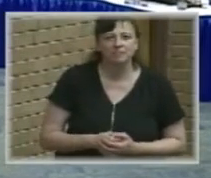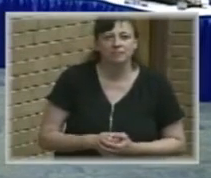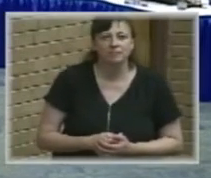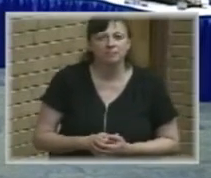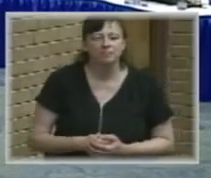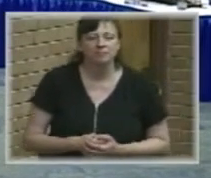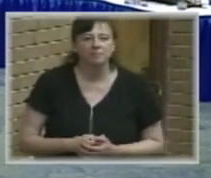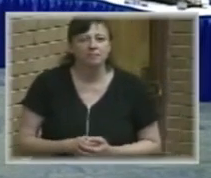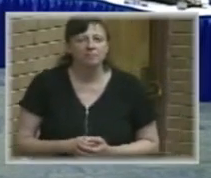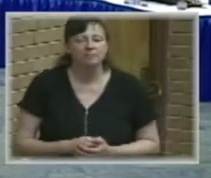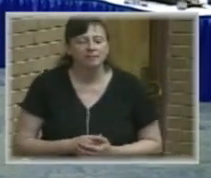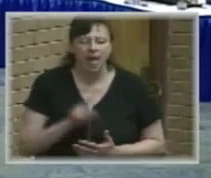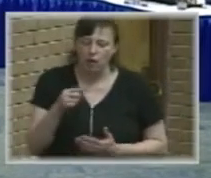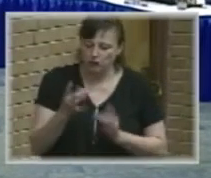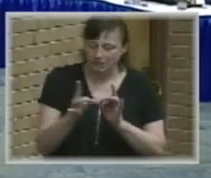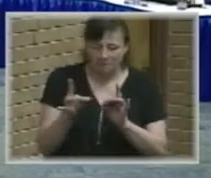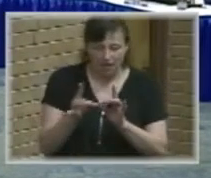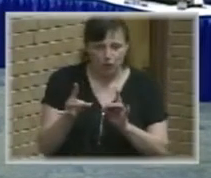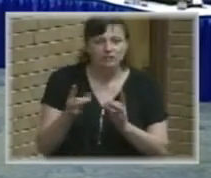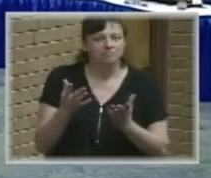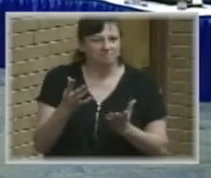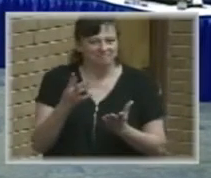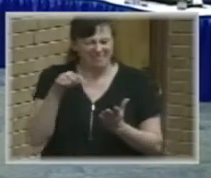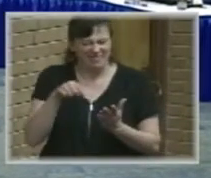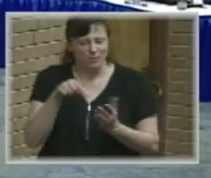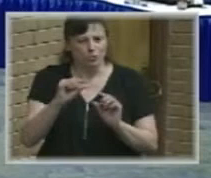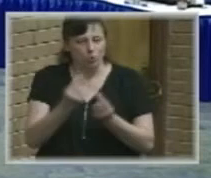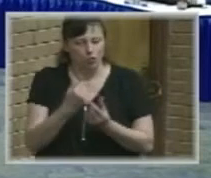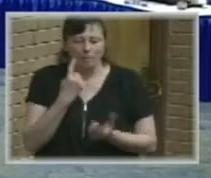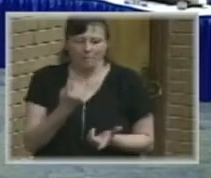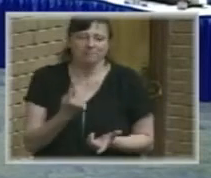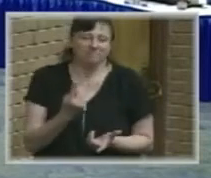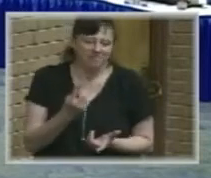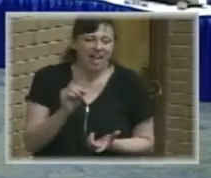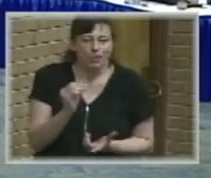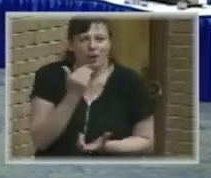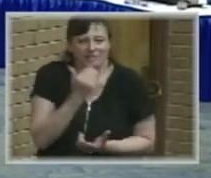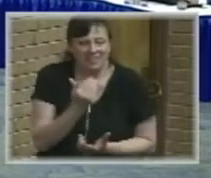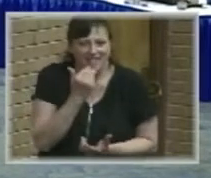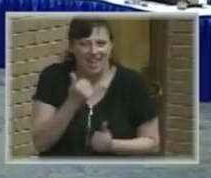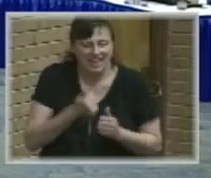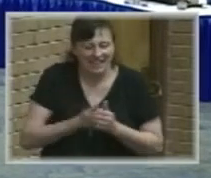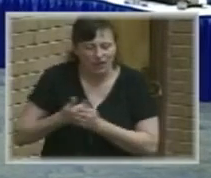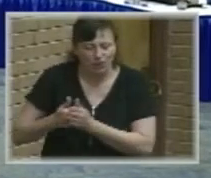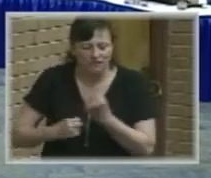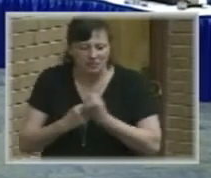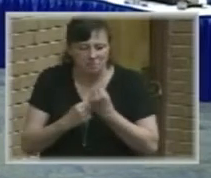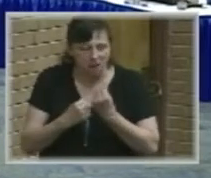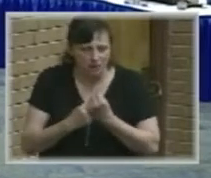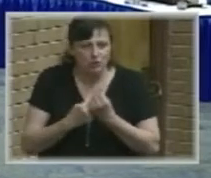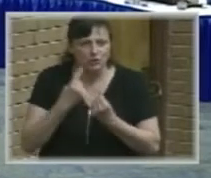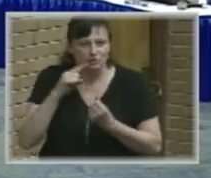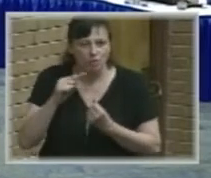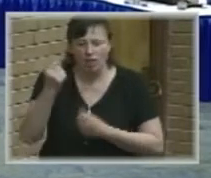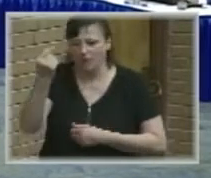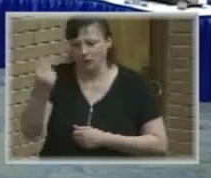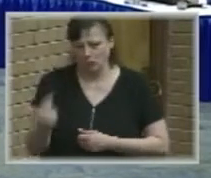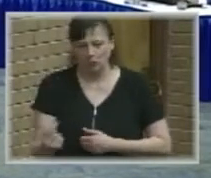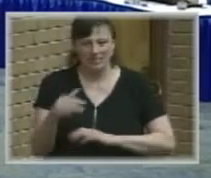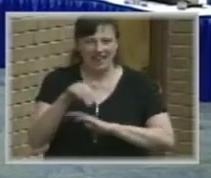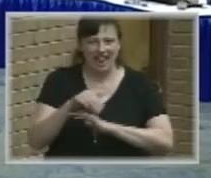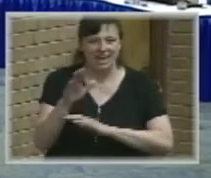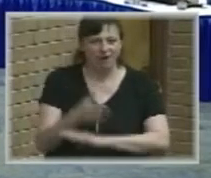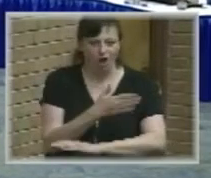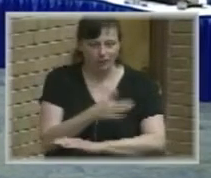And I'll just mention who they are because I do get to thank each of these sponsors at every one of those Tuesday night concerts,